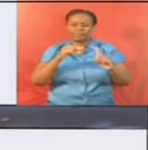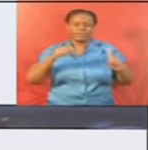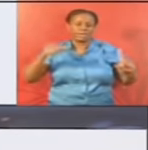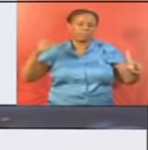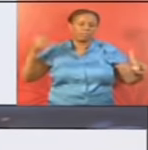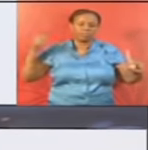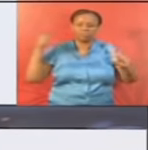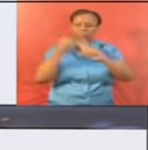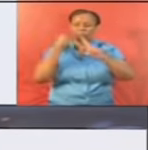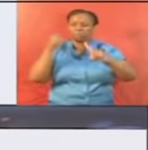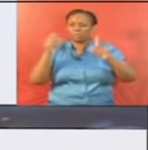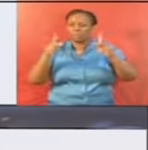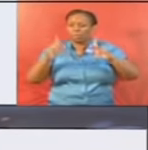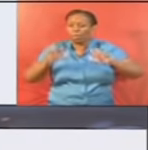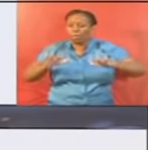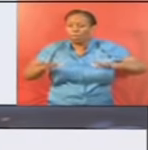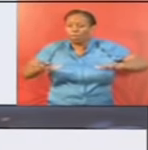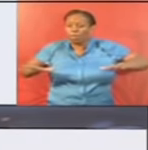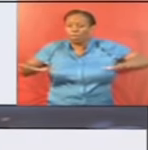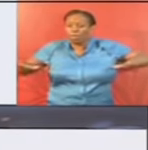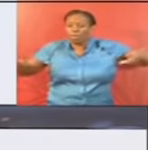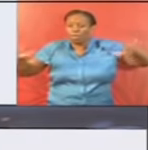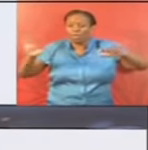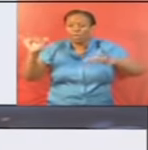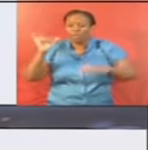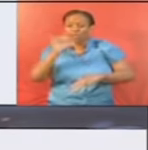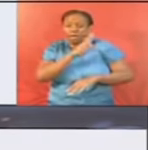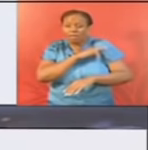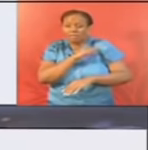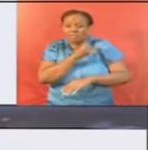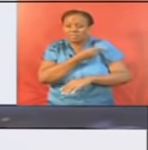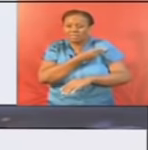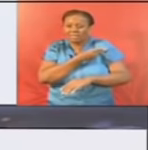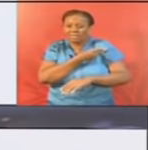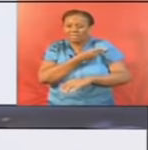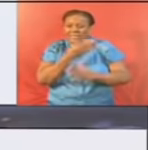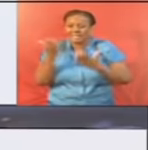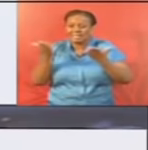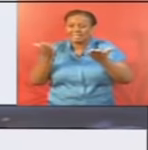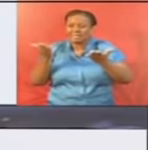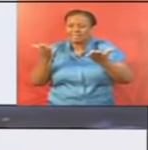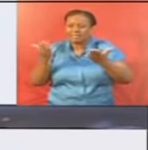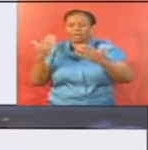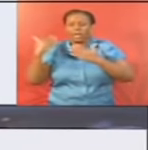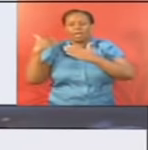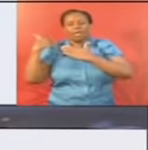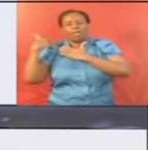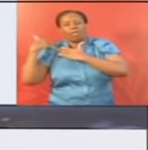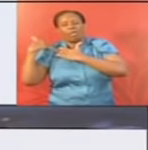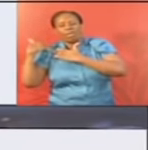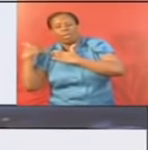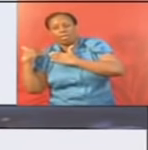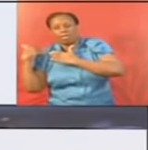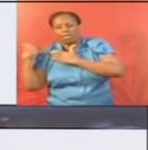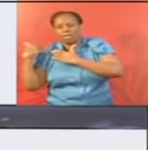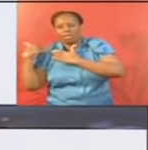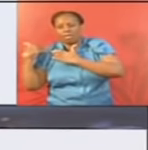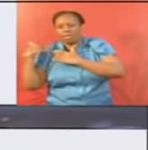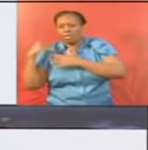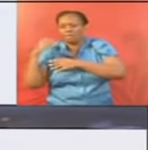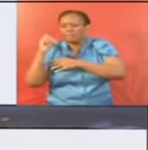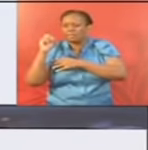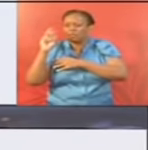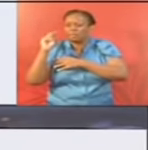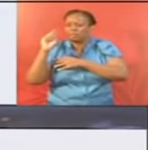placing a burden on health services. Immunization continues to be an essential service that must continue to keep people